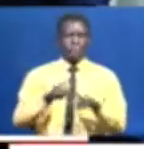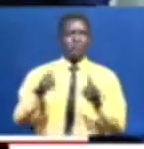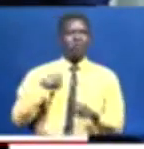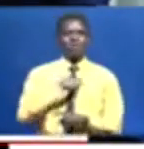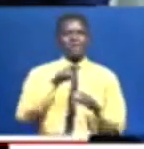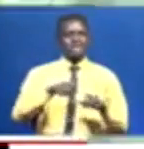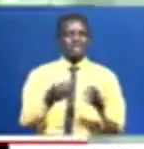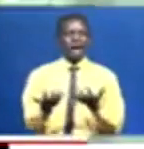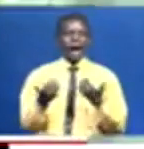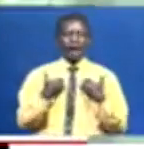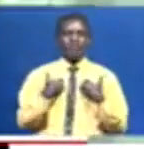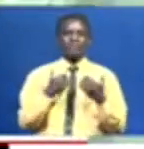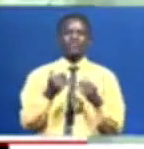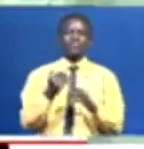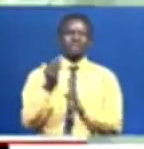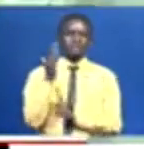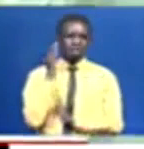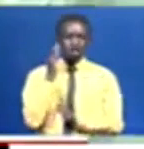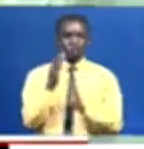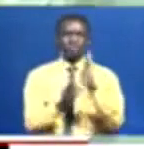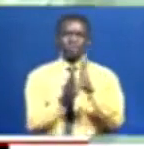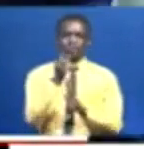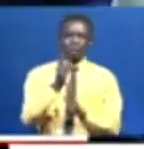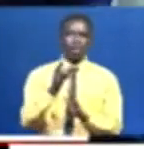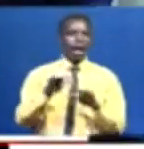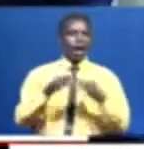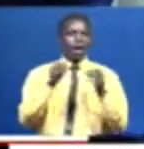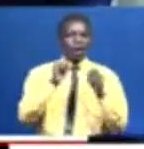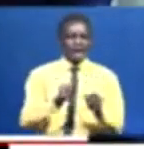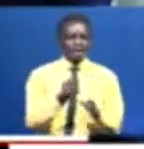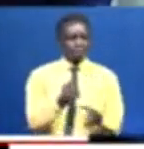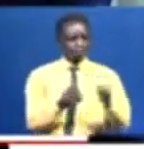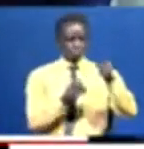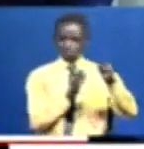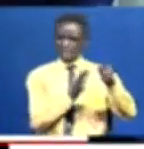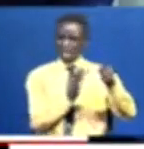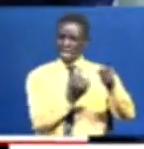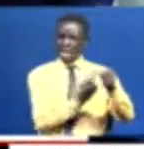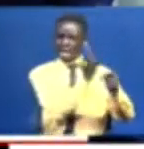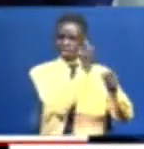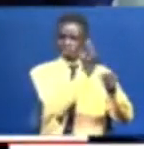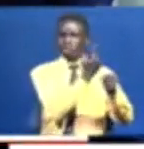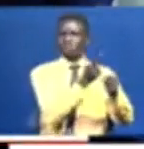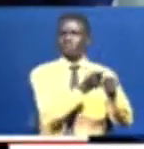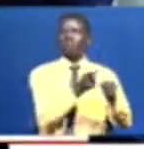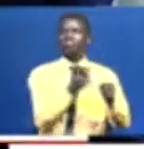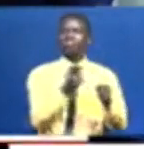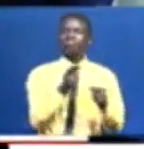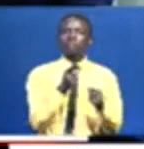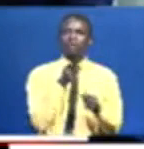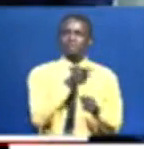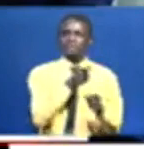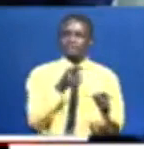able to isolate the impacted area of this attack and remediate? So from